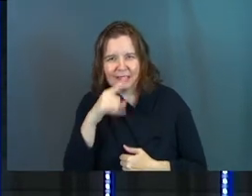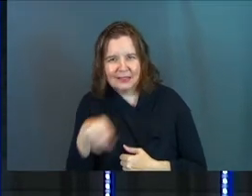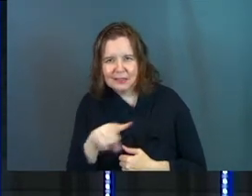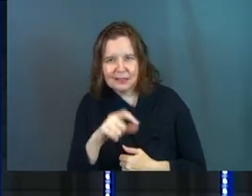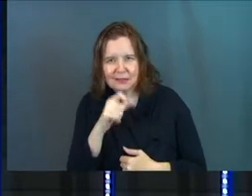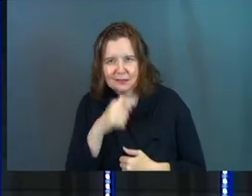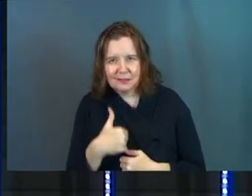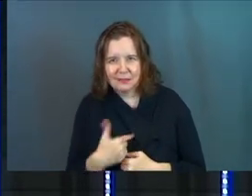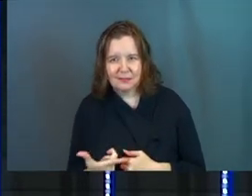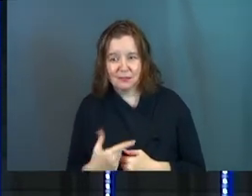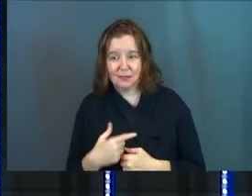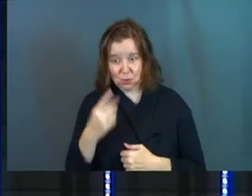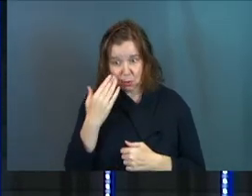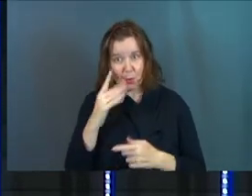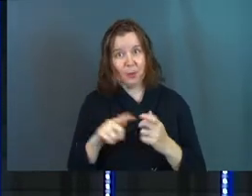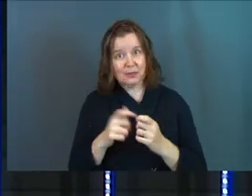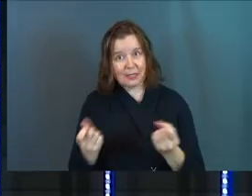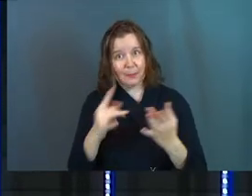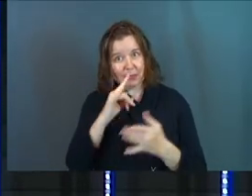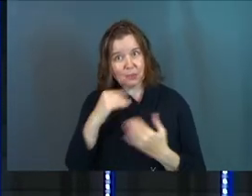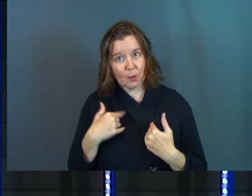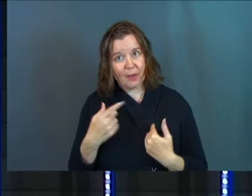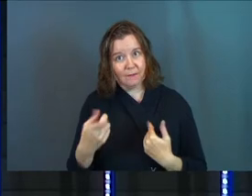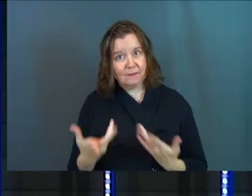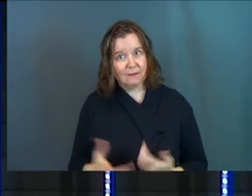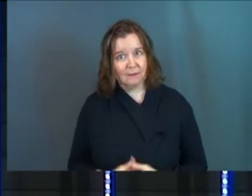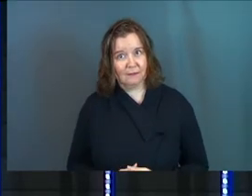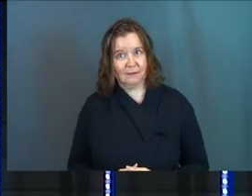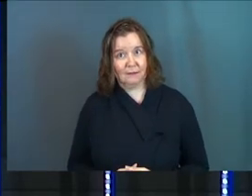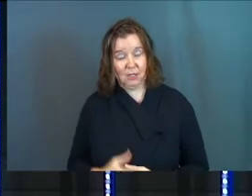kids. You know exactly how many kids you have.